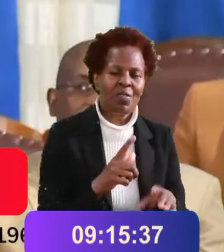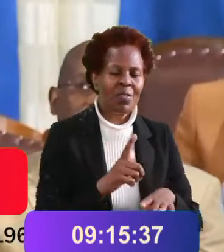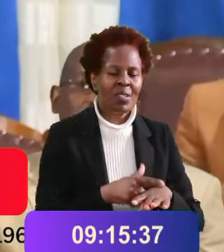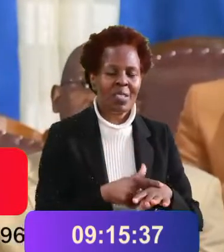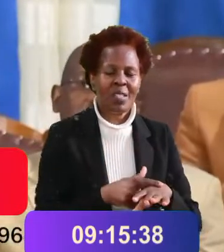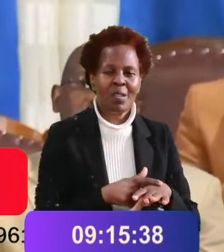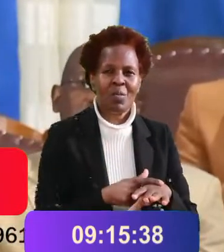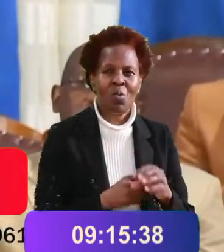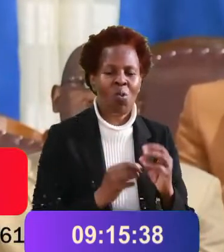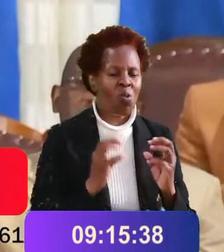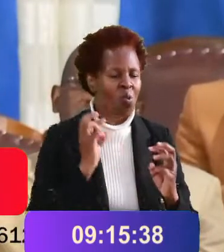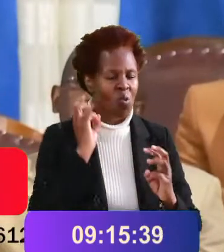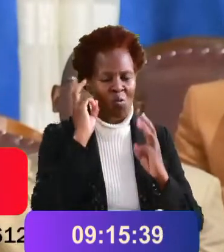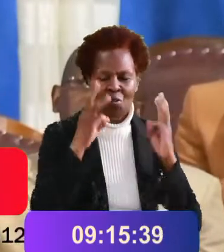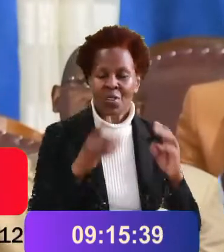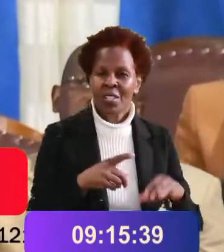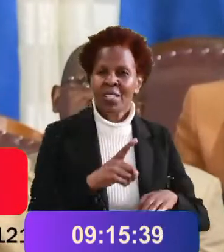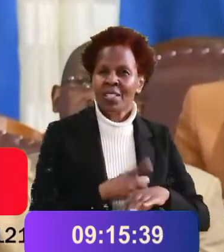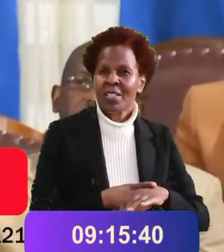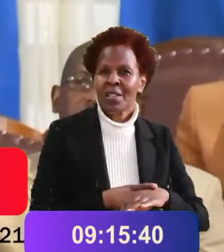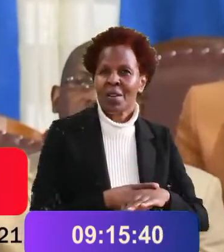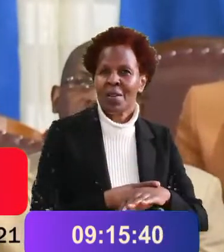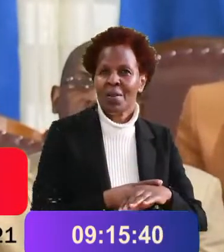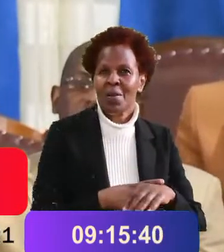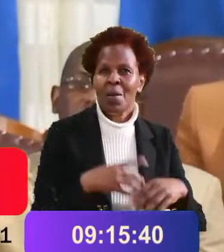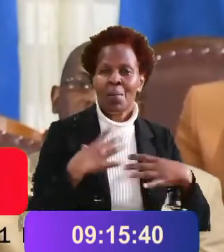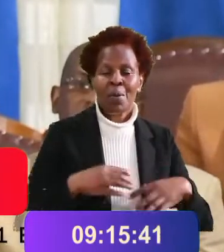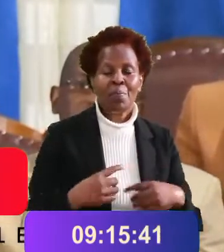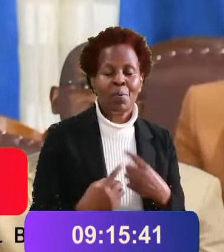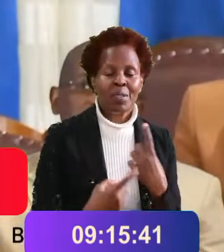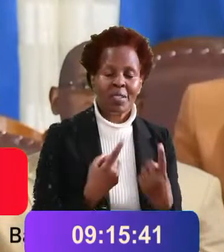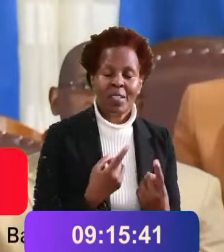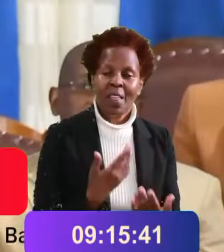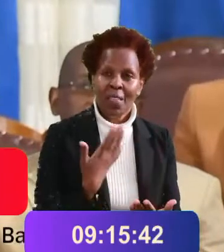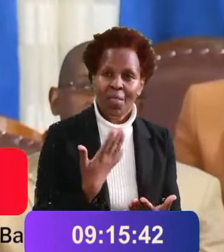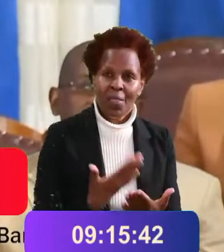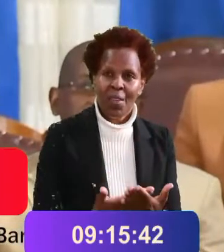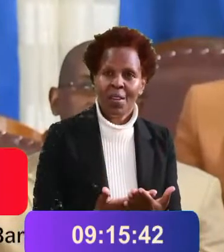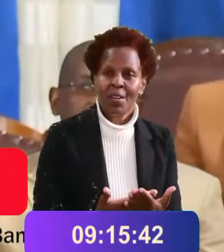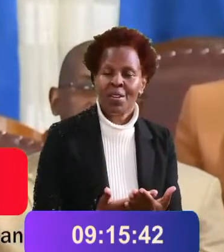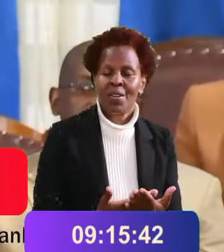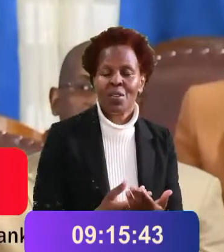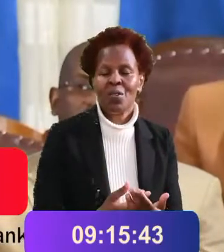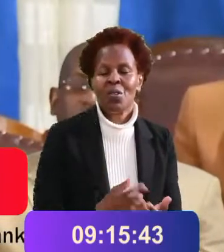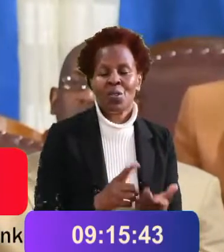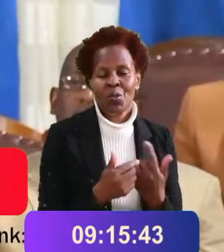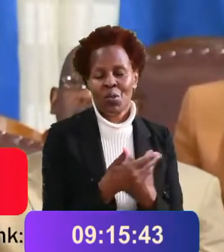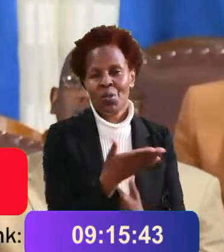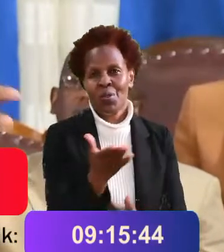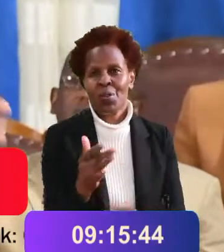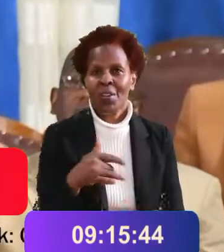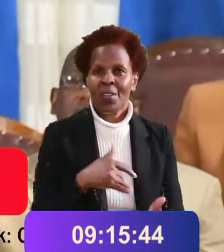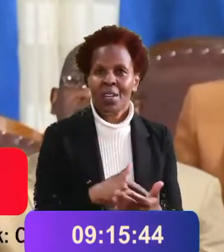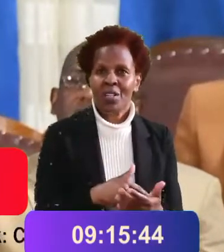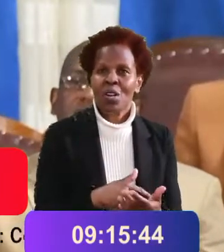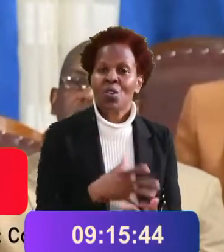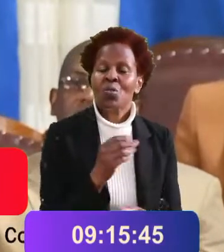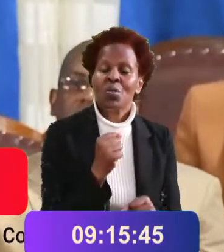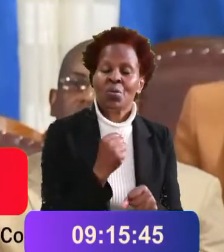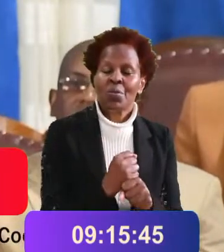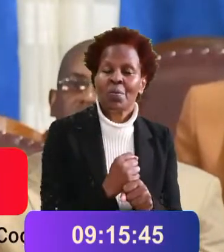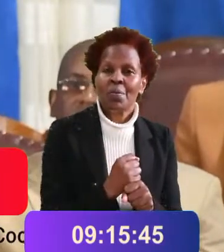confusing things, people are bound to tell you things. They are bound to tell you that you're being